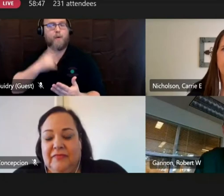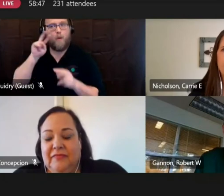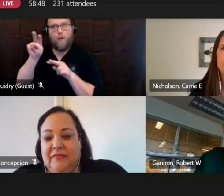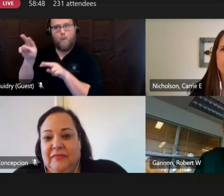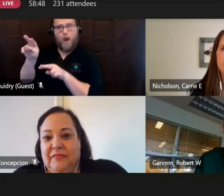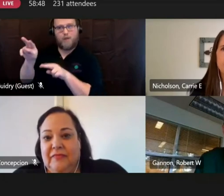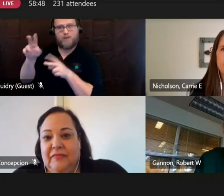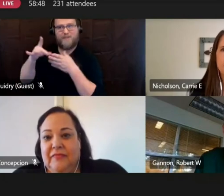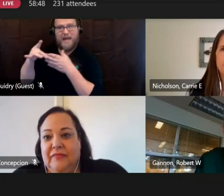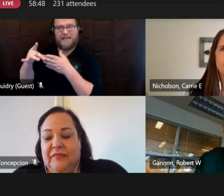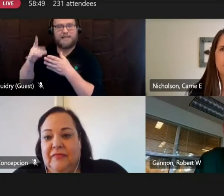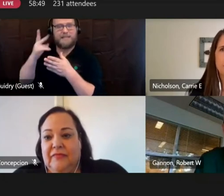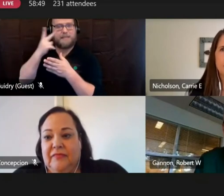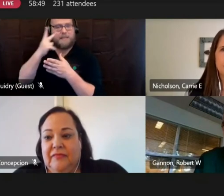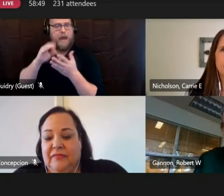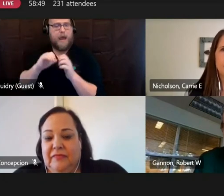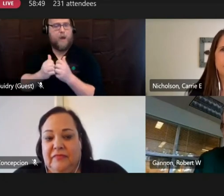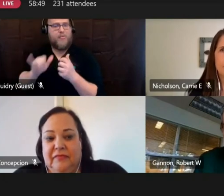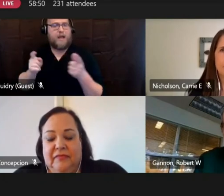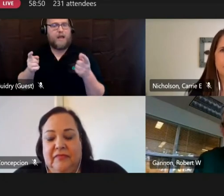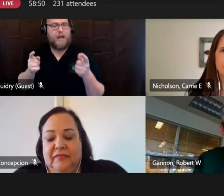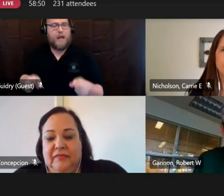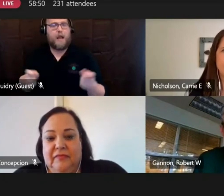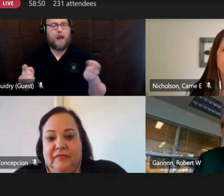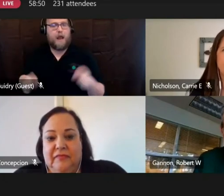year. Excellent, thank you.